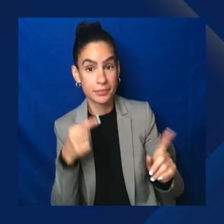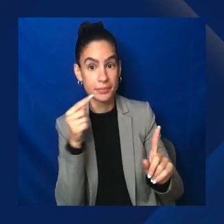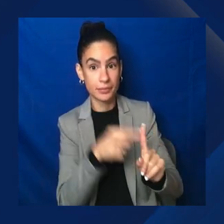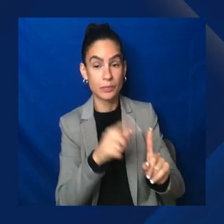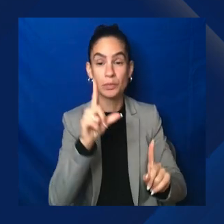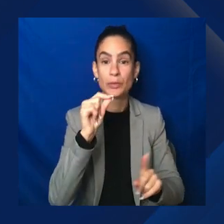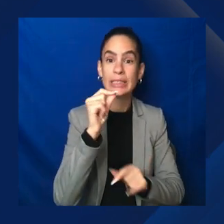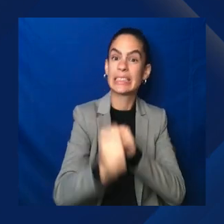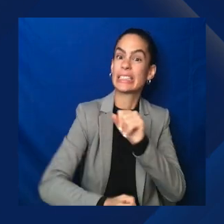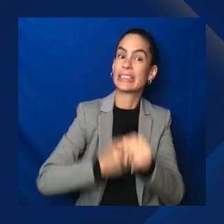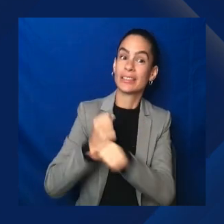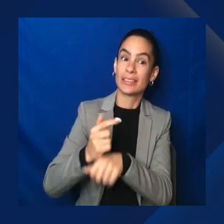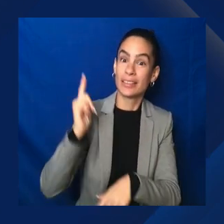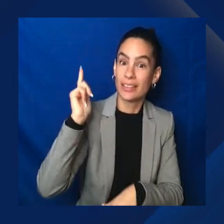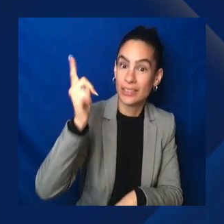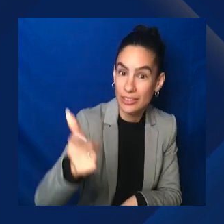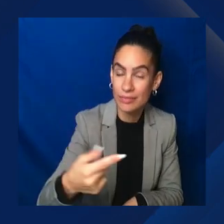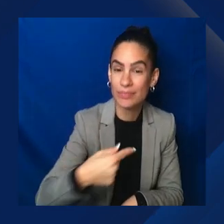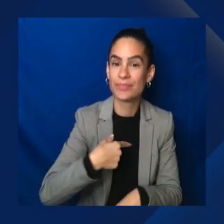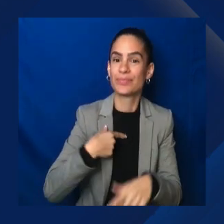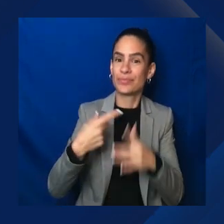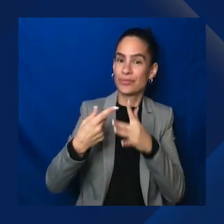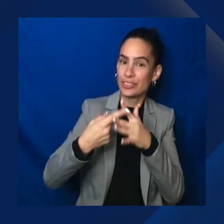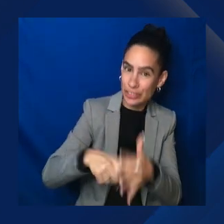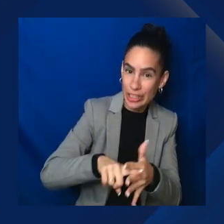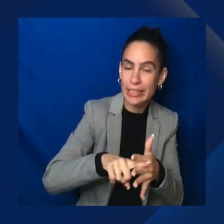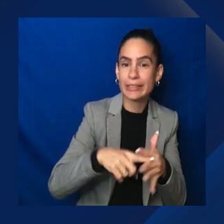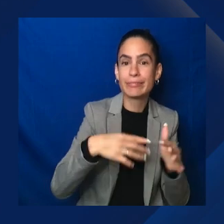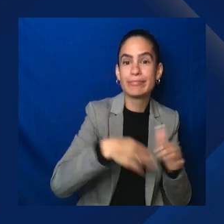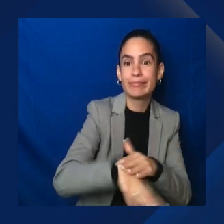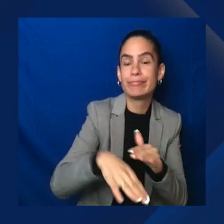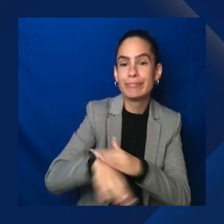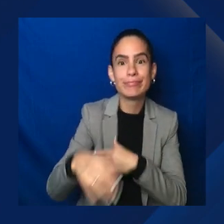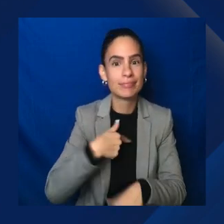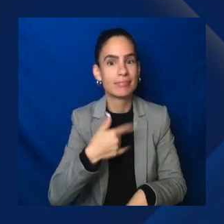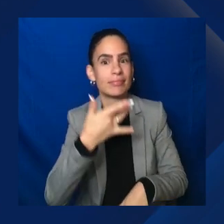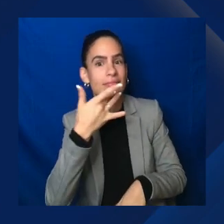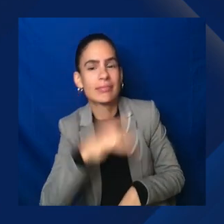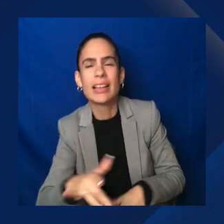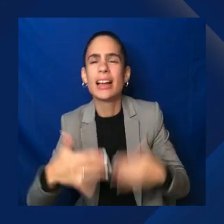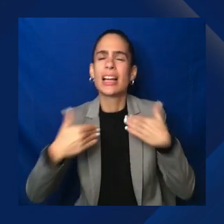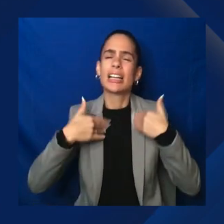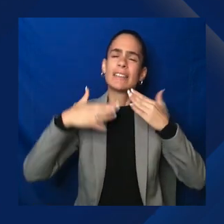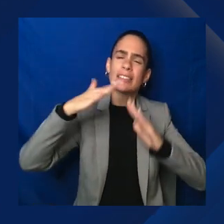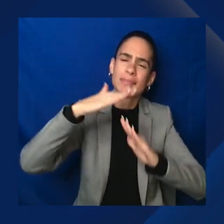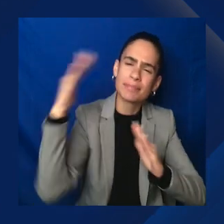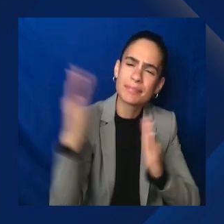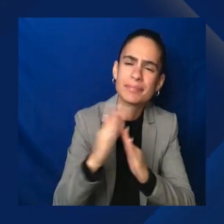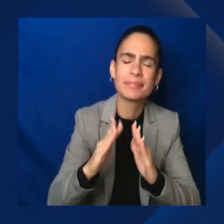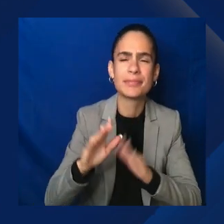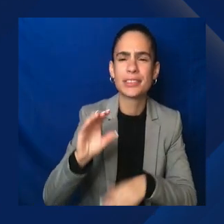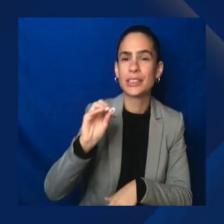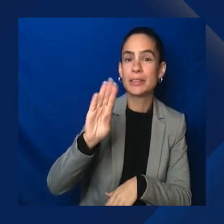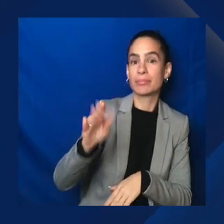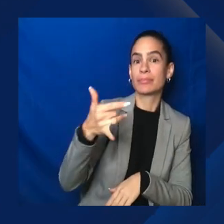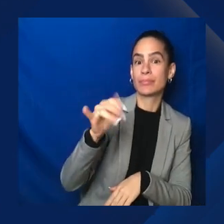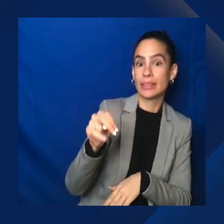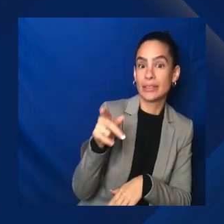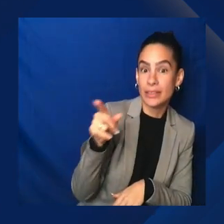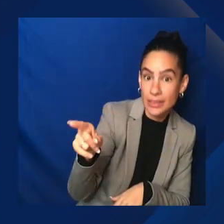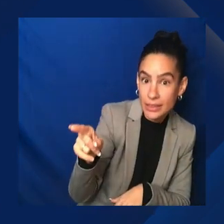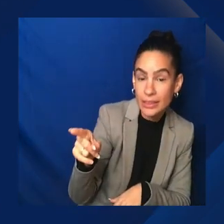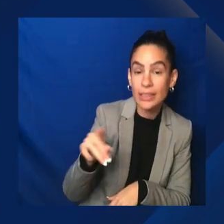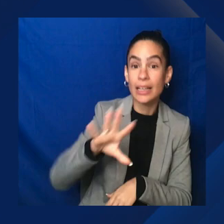children, I was fortunate to have a first-rate OBGYN, an African-American woman